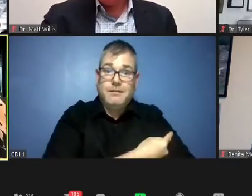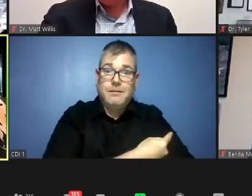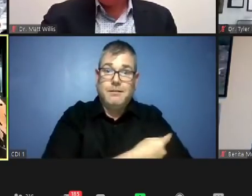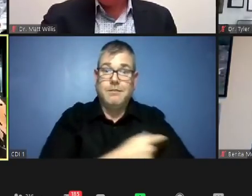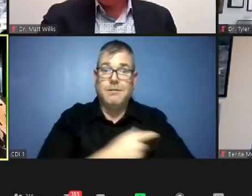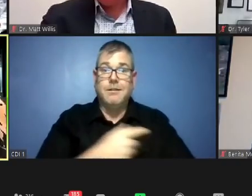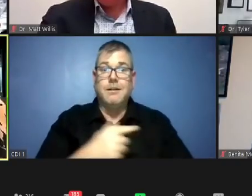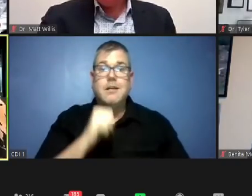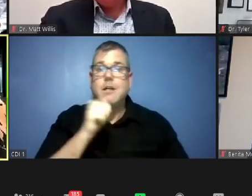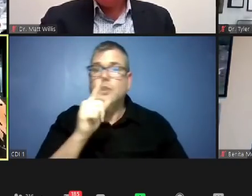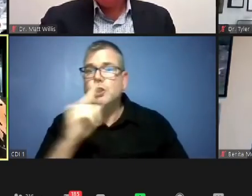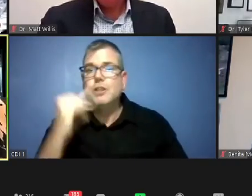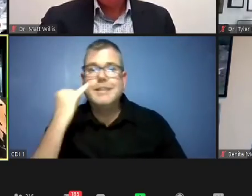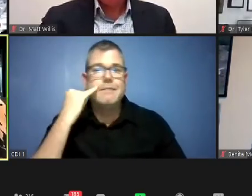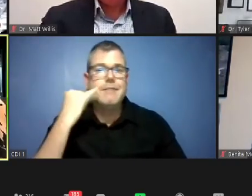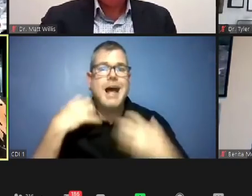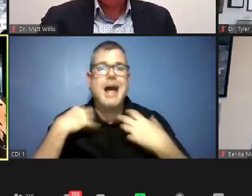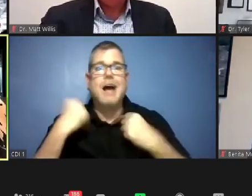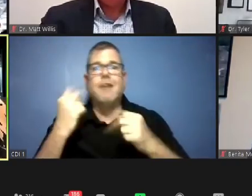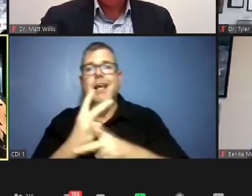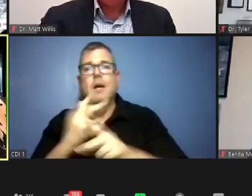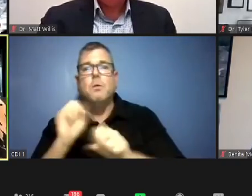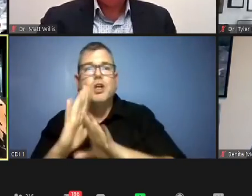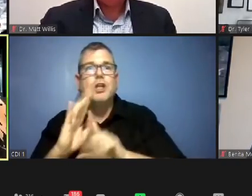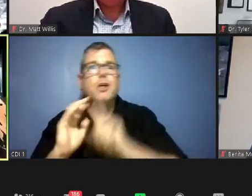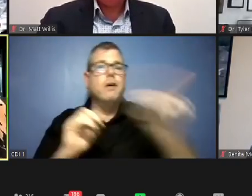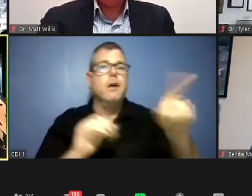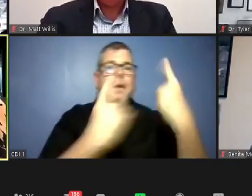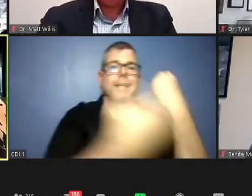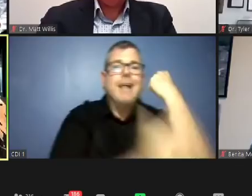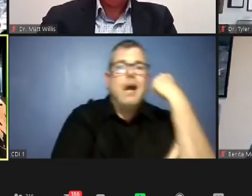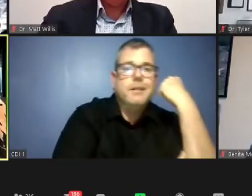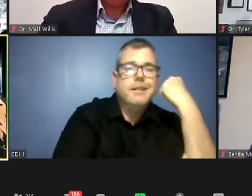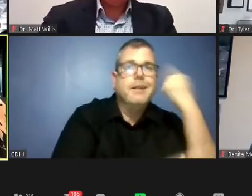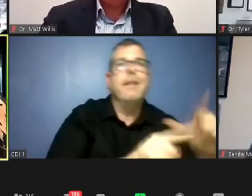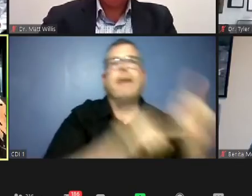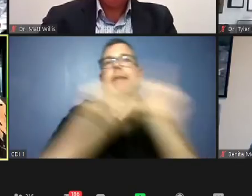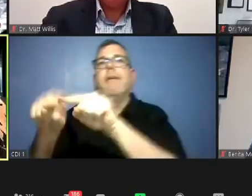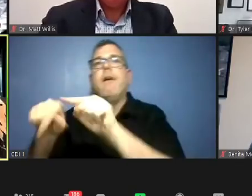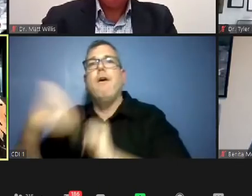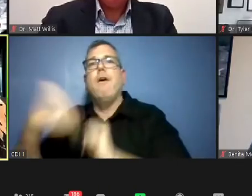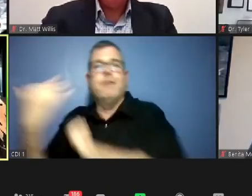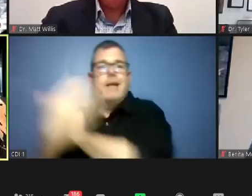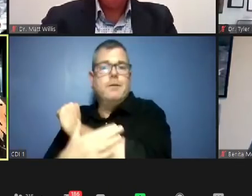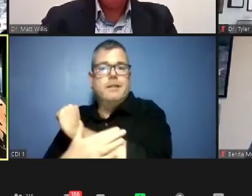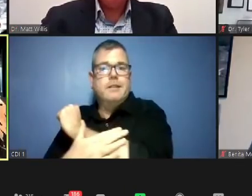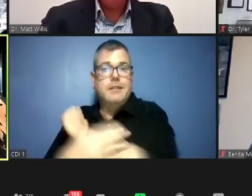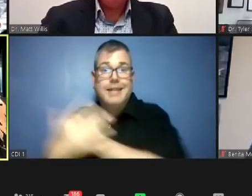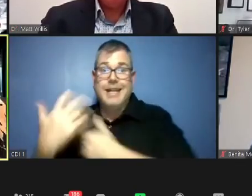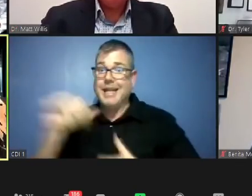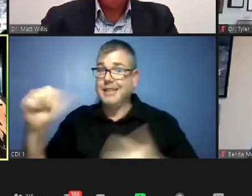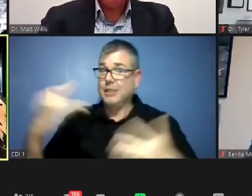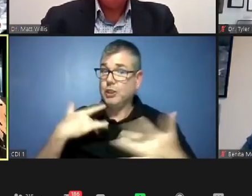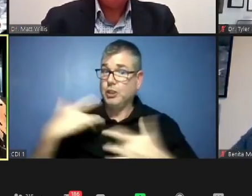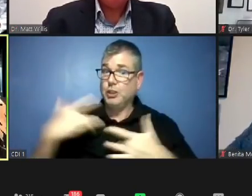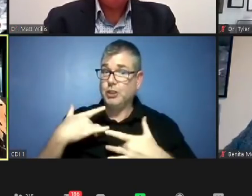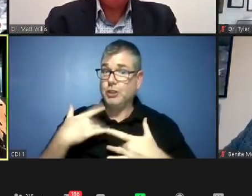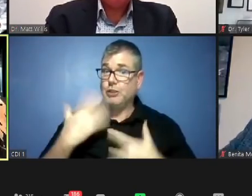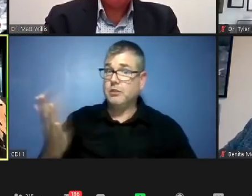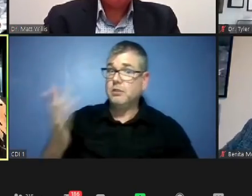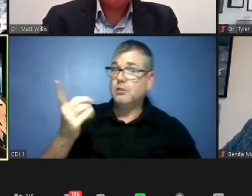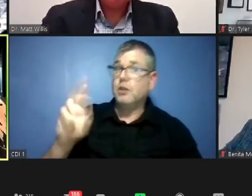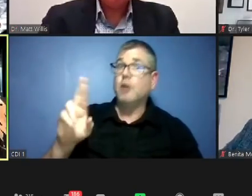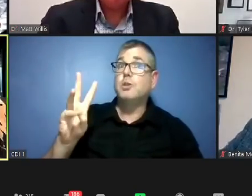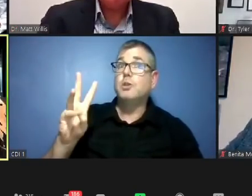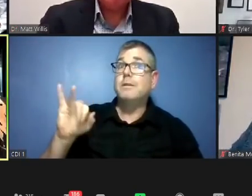Marin County recently. But is that a concern? And Dr. Willis, do you want to address that if there's any importance of sticking